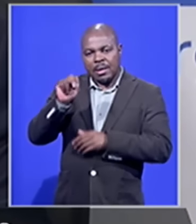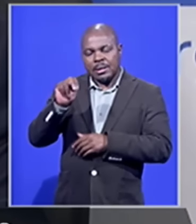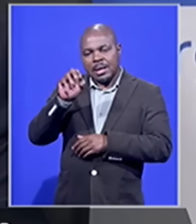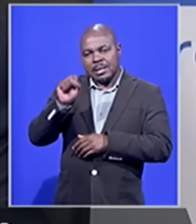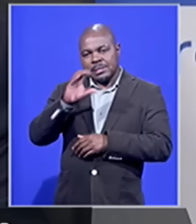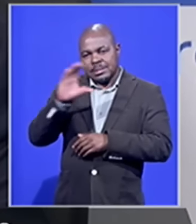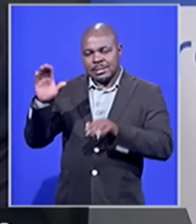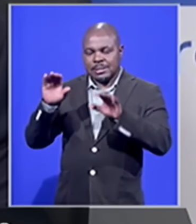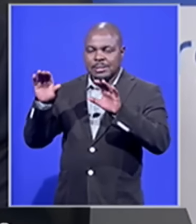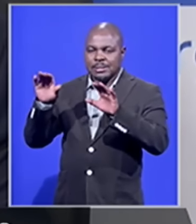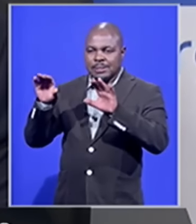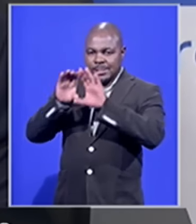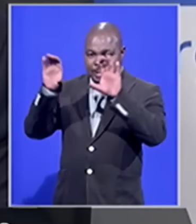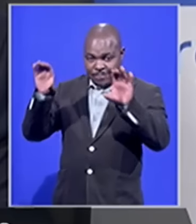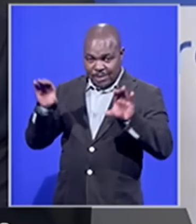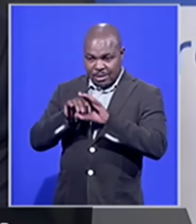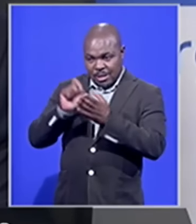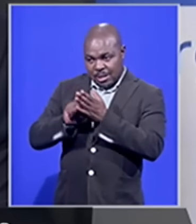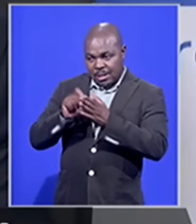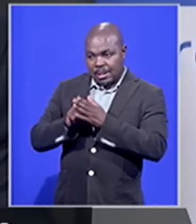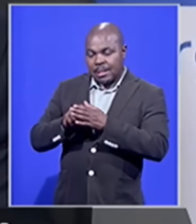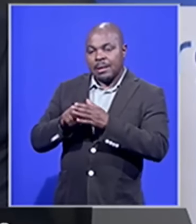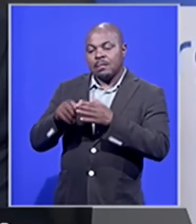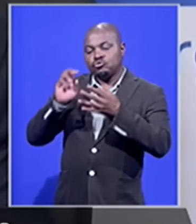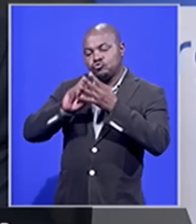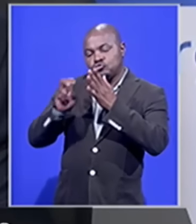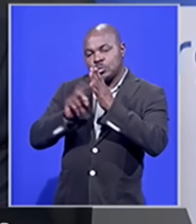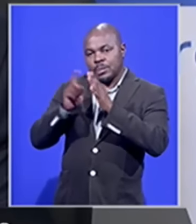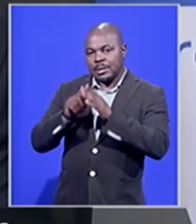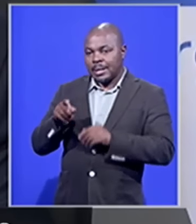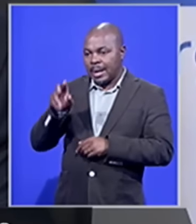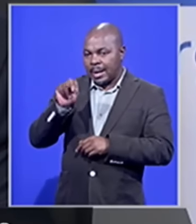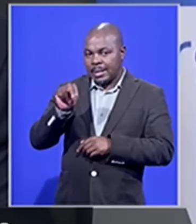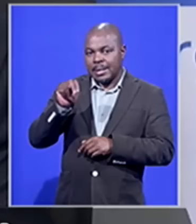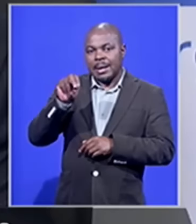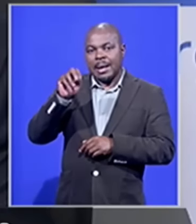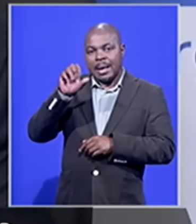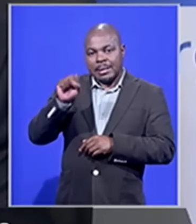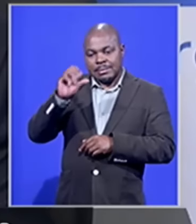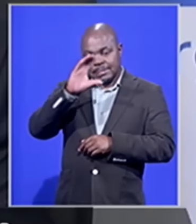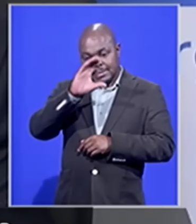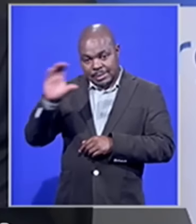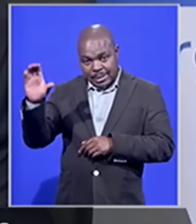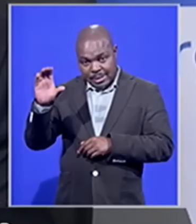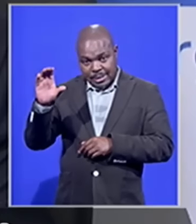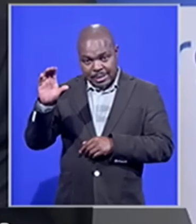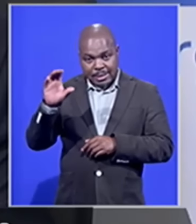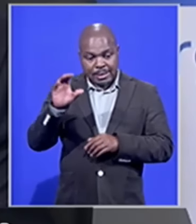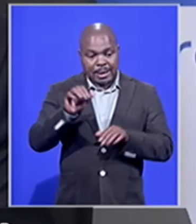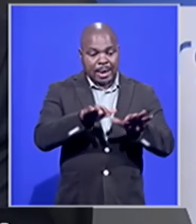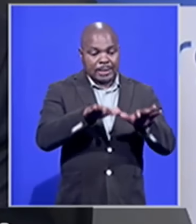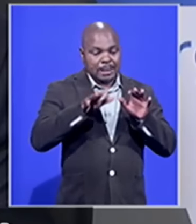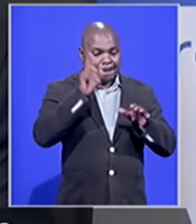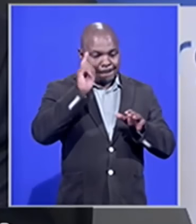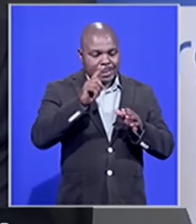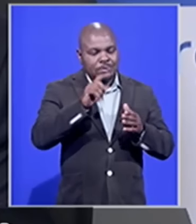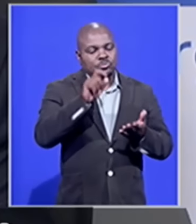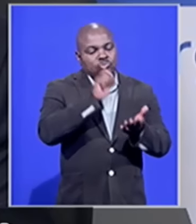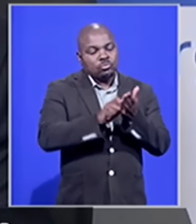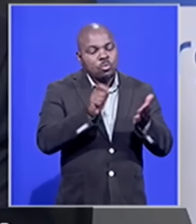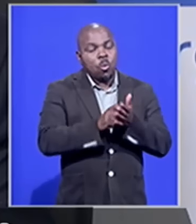follows. The NSC examination must be written at a physical, registered examination